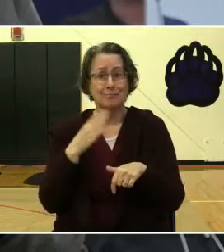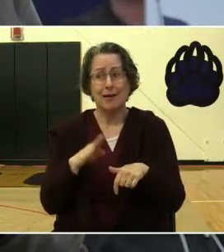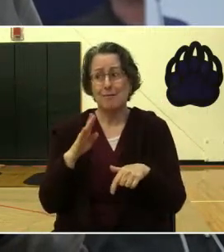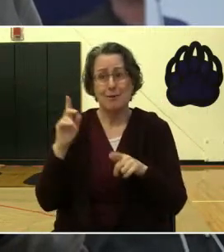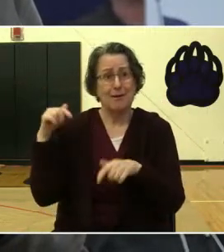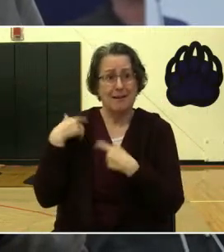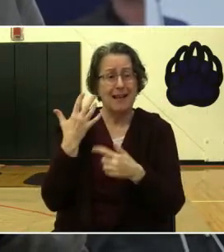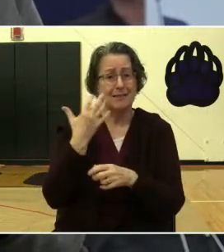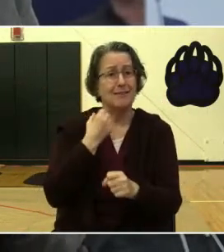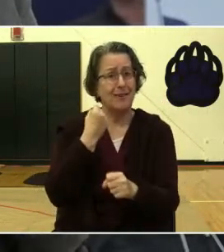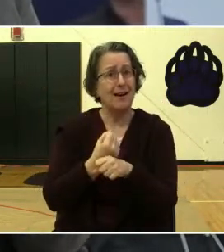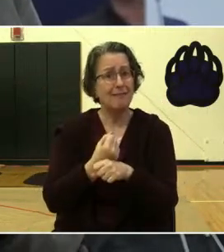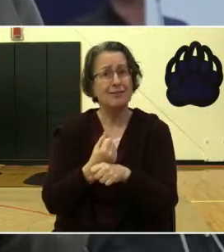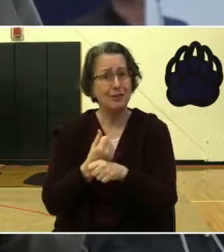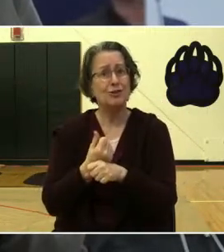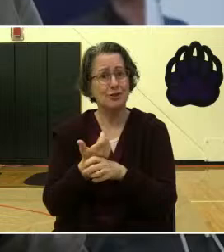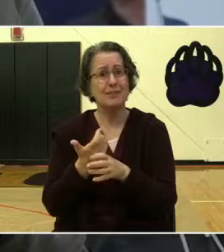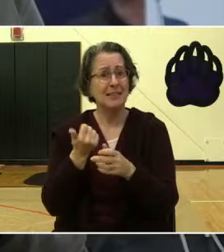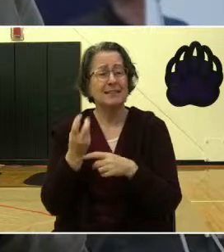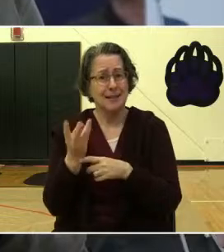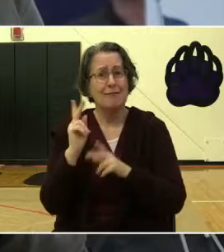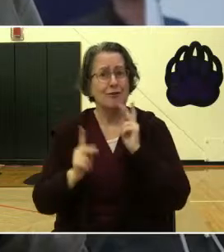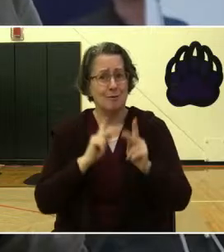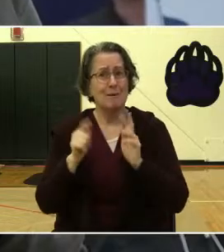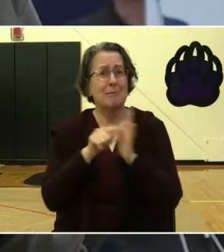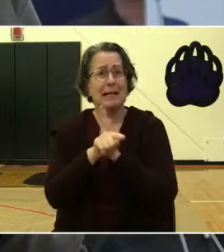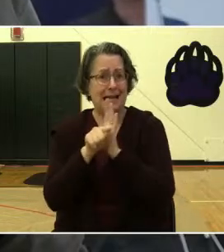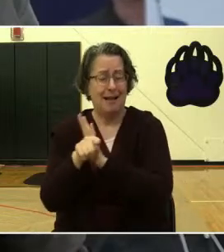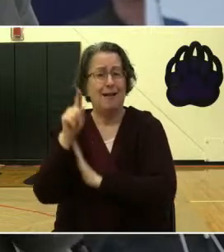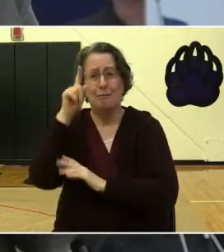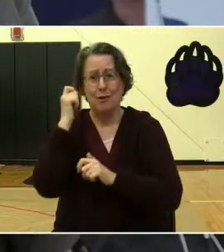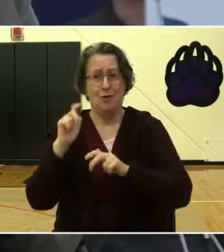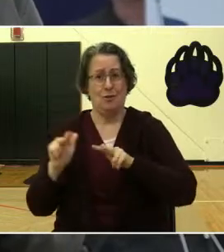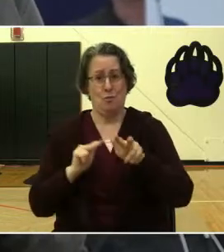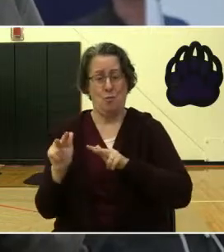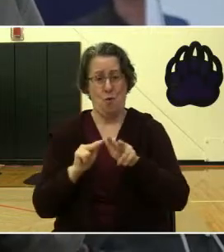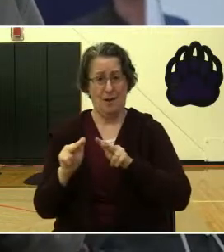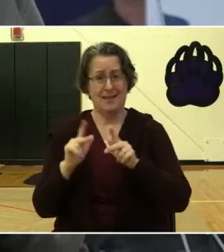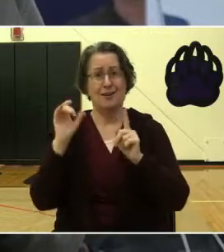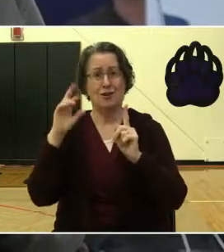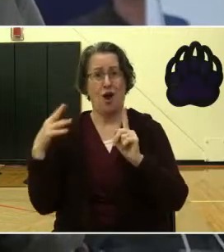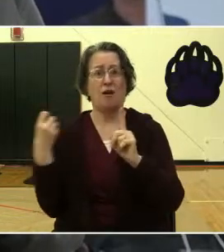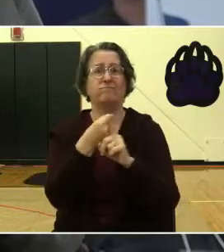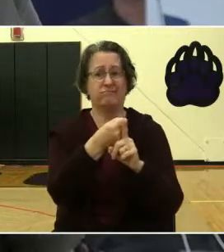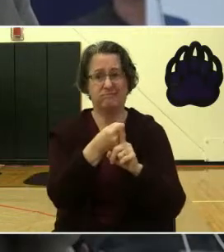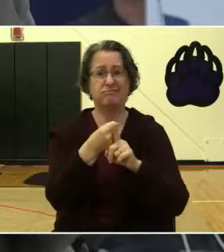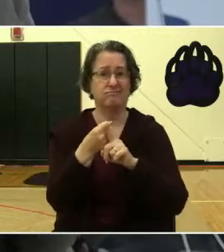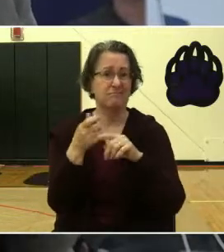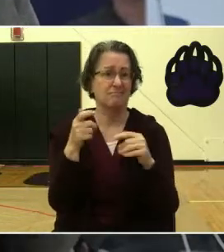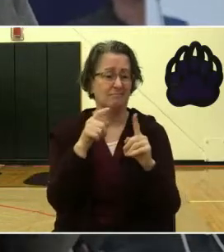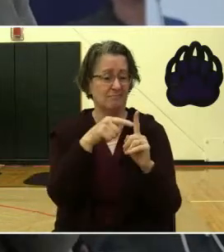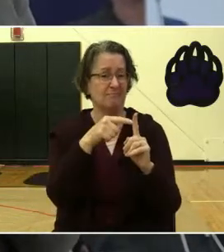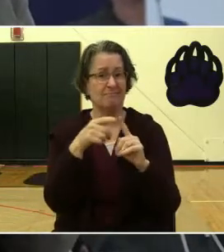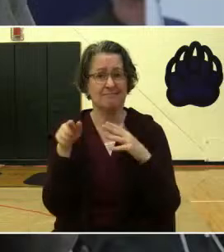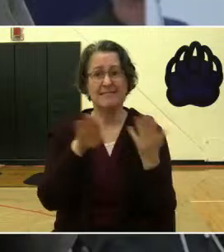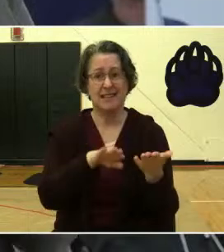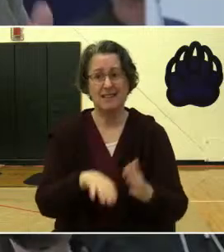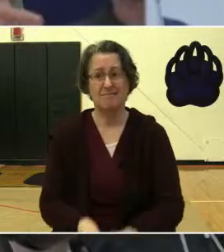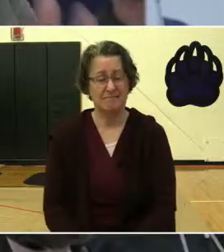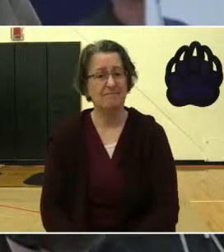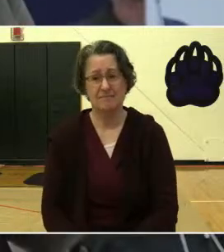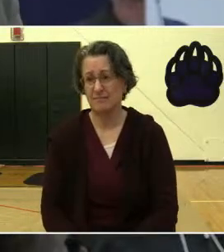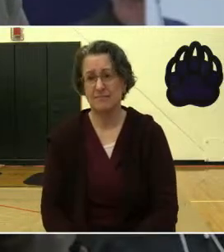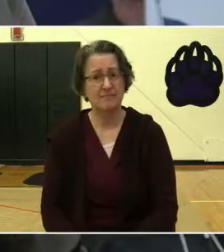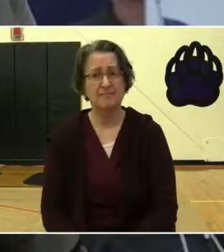five or so years uh and I think we should all be aware of that and the Department of Public Works efforts to keep lines in the road